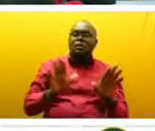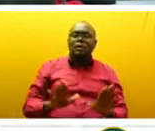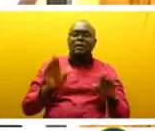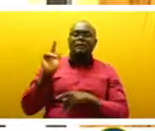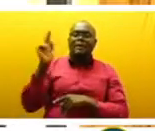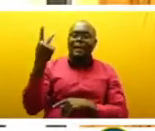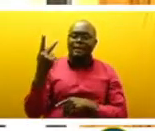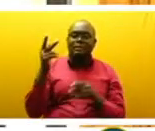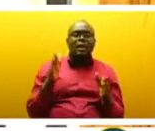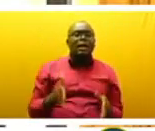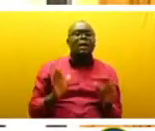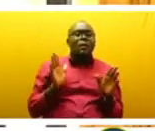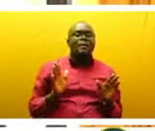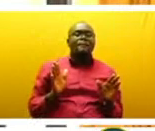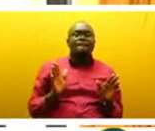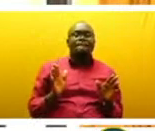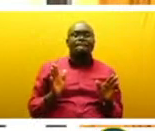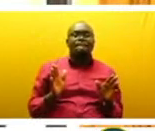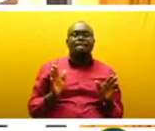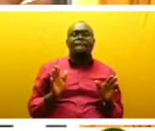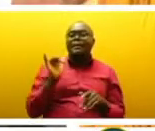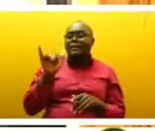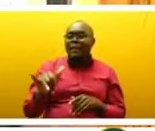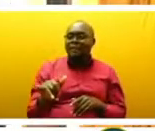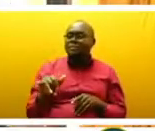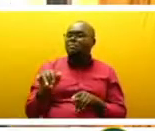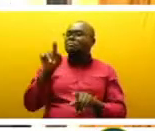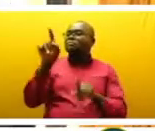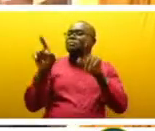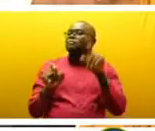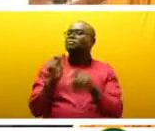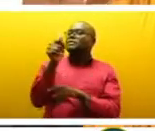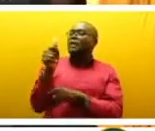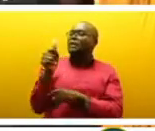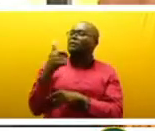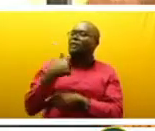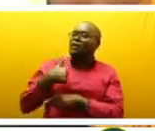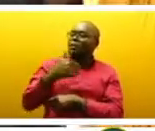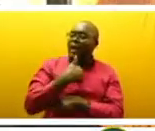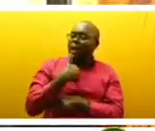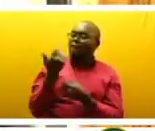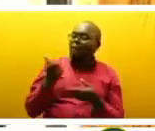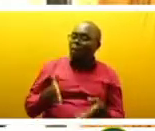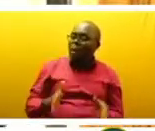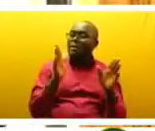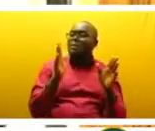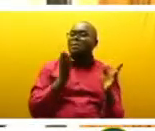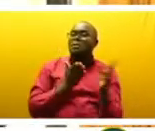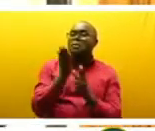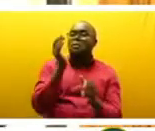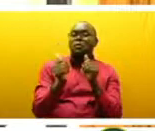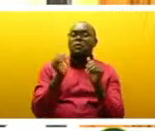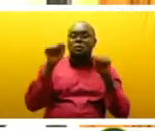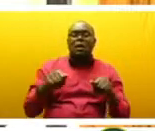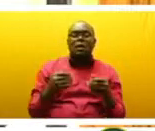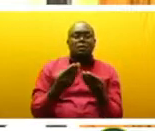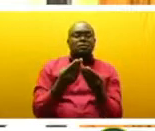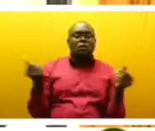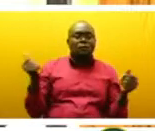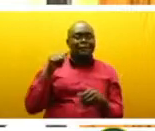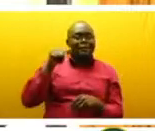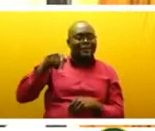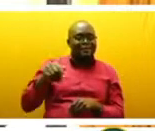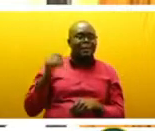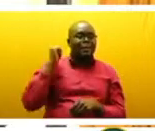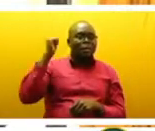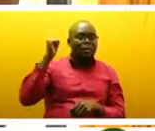a way that they start questioning themselves, do we still have an avenue through which we can solve these